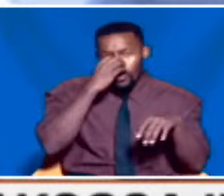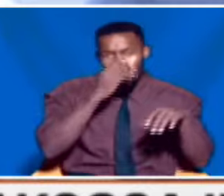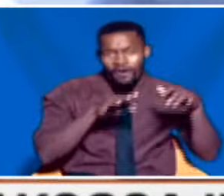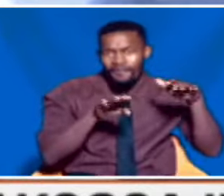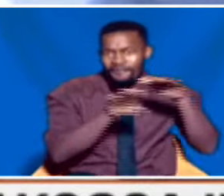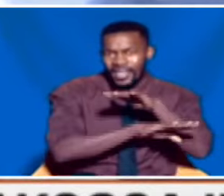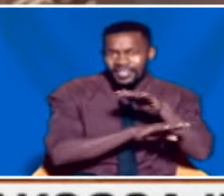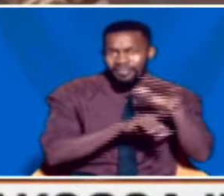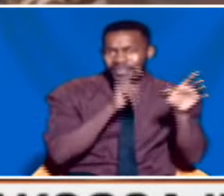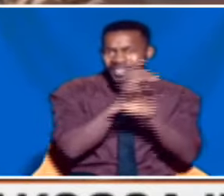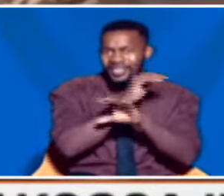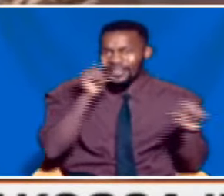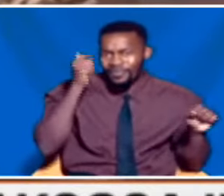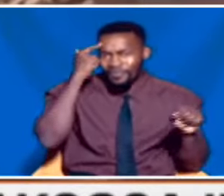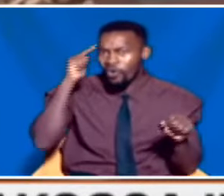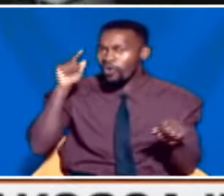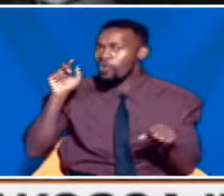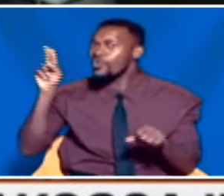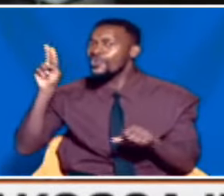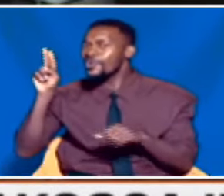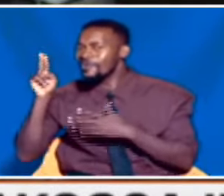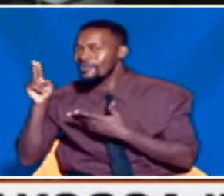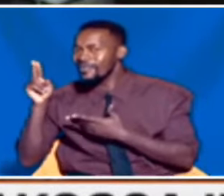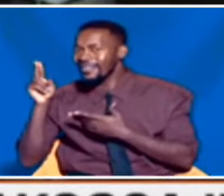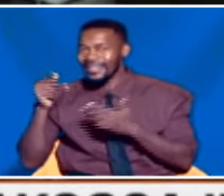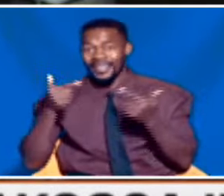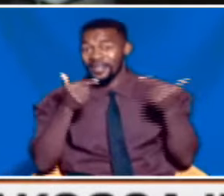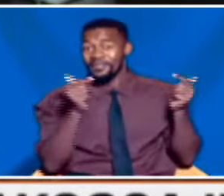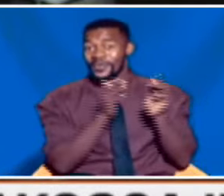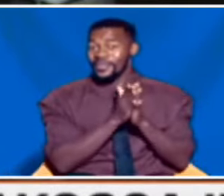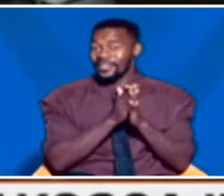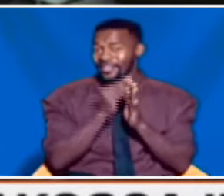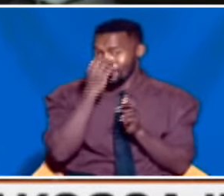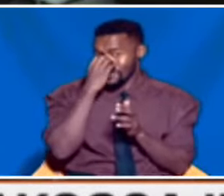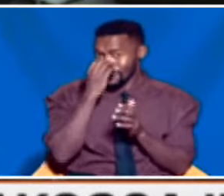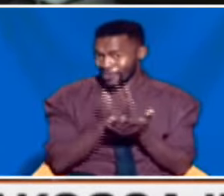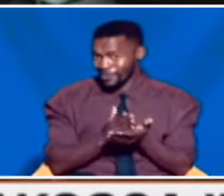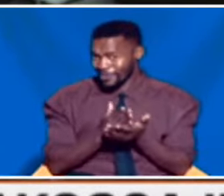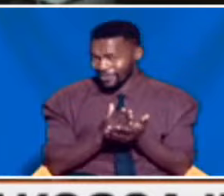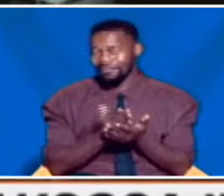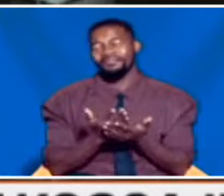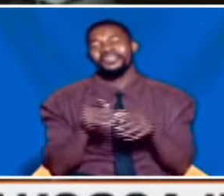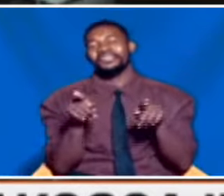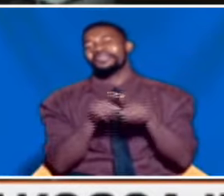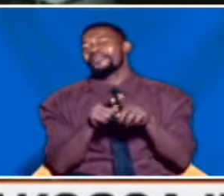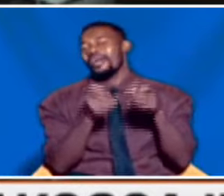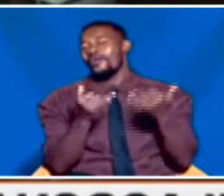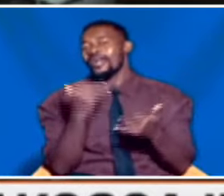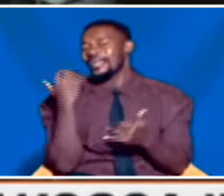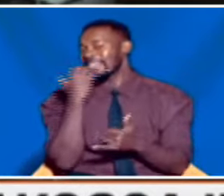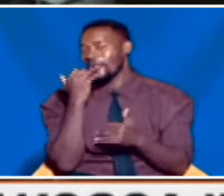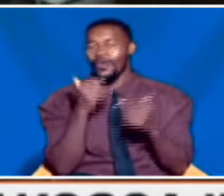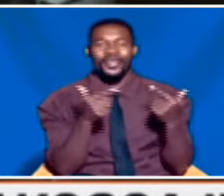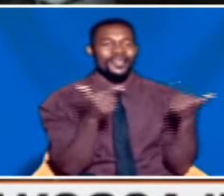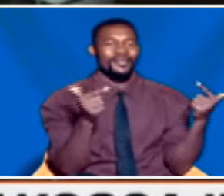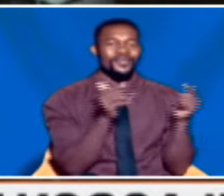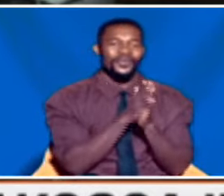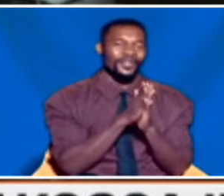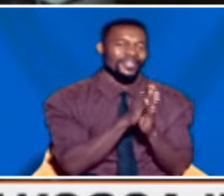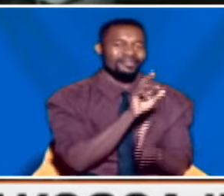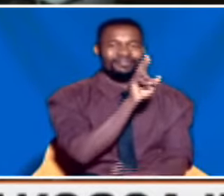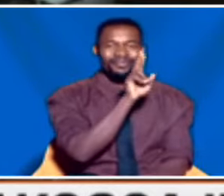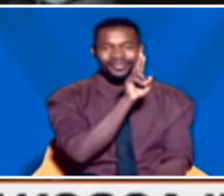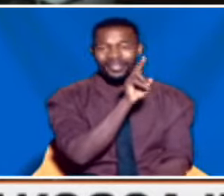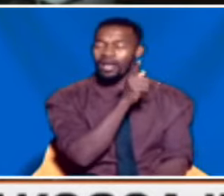uongozi wa rais mstaafu Uhuru Kenyatta. I don't agree that is tribalism, because unity is